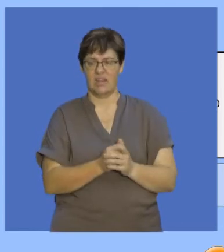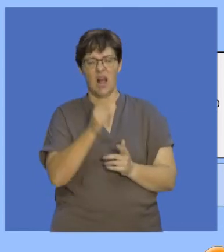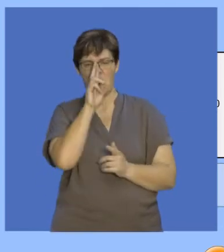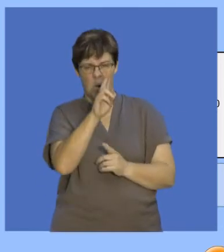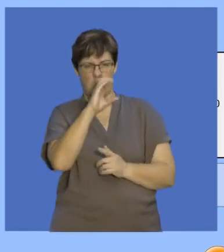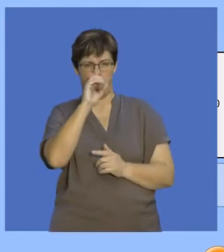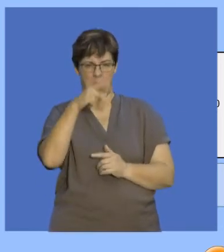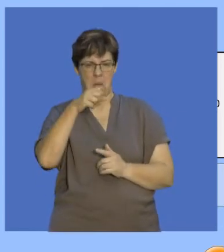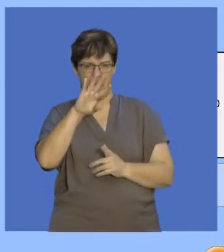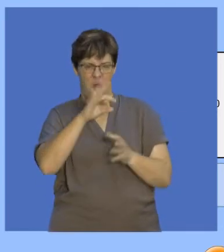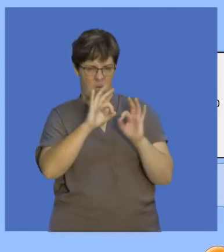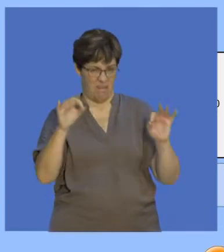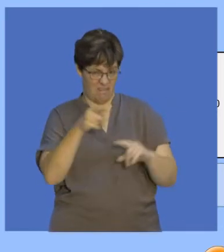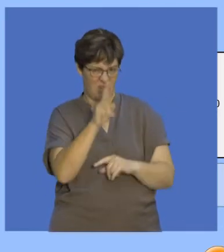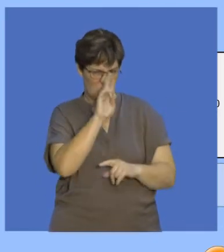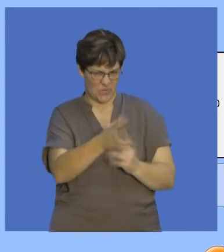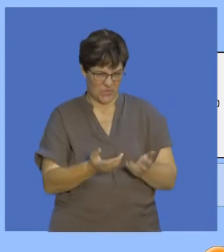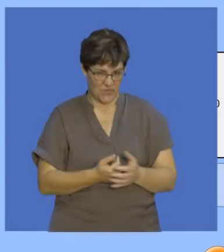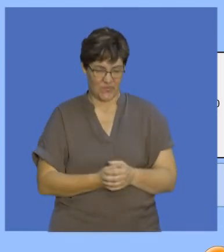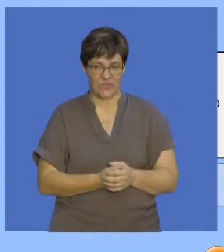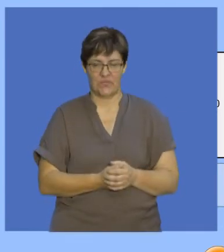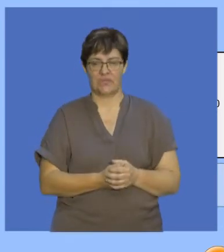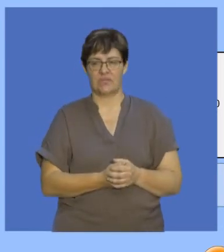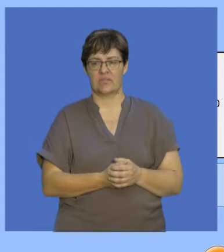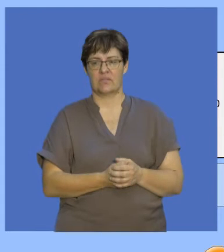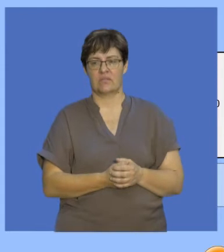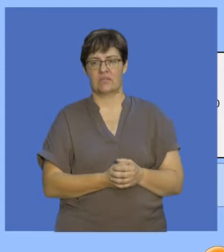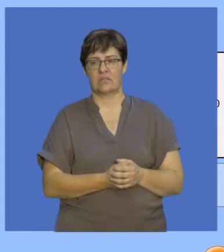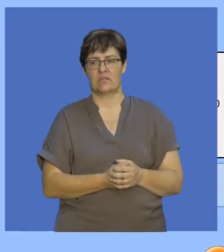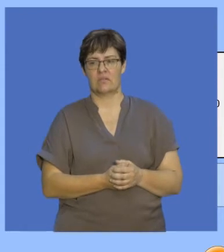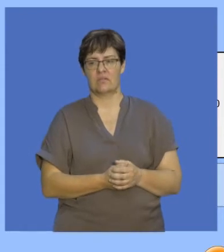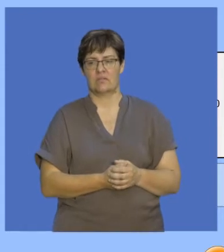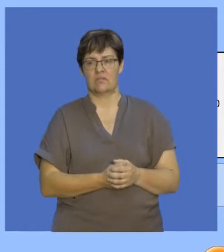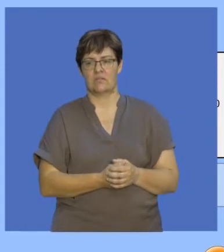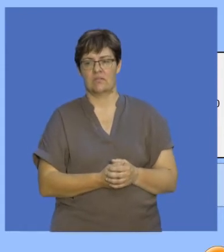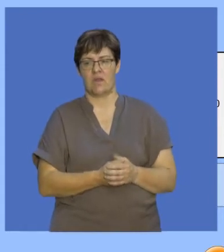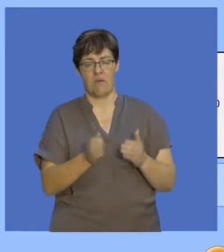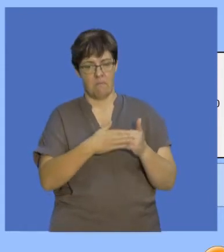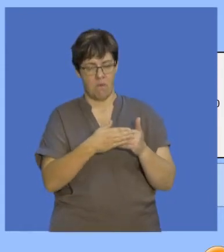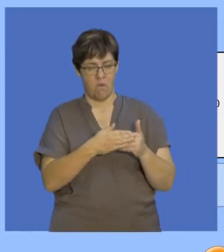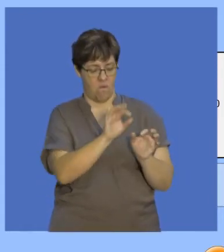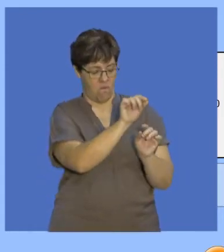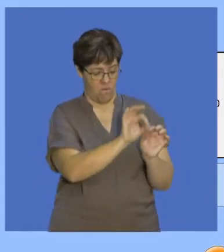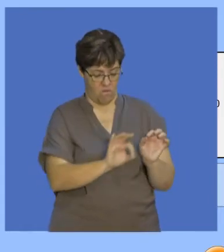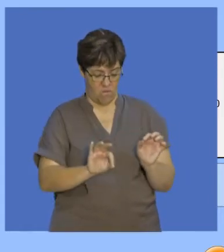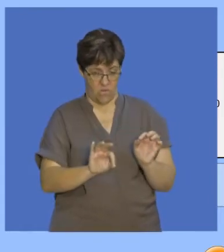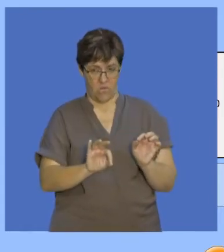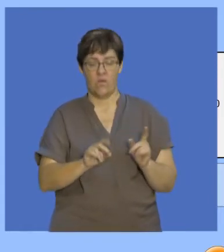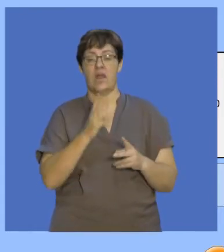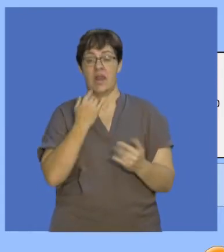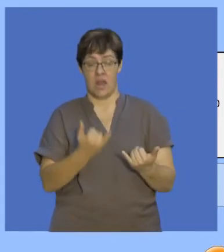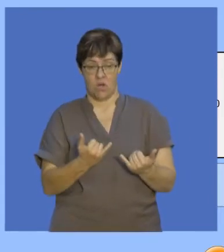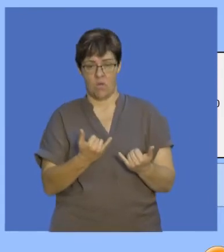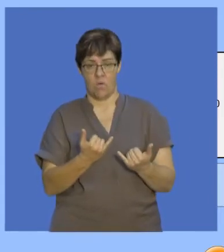probably it looks like a copper wire, okay? And then we can have another one, okay?